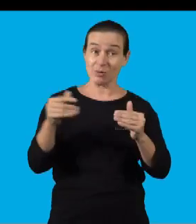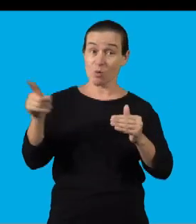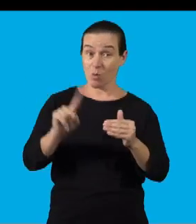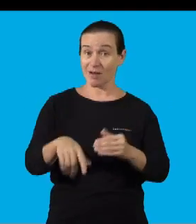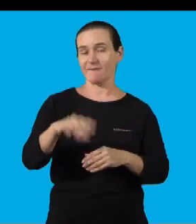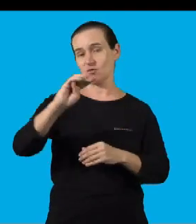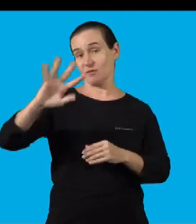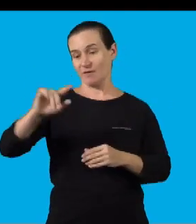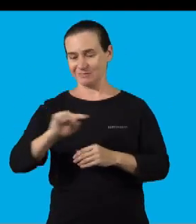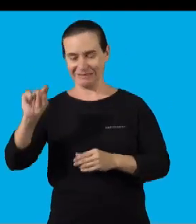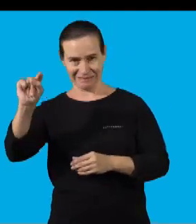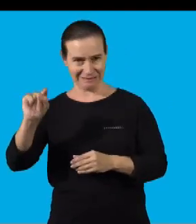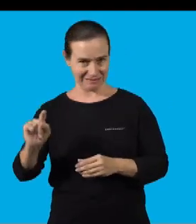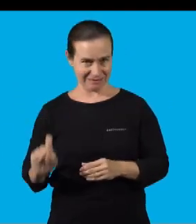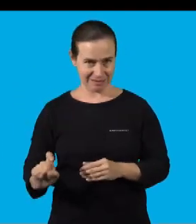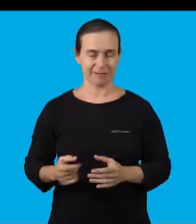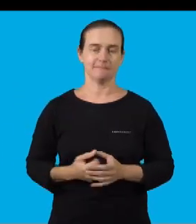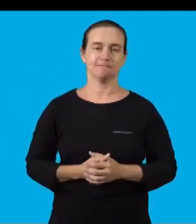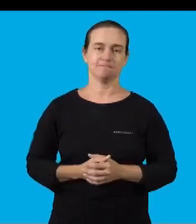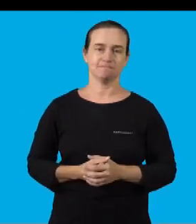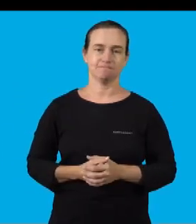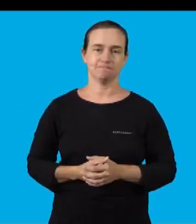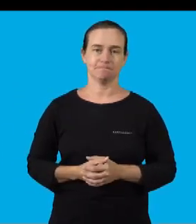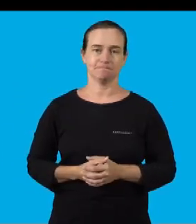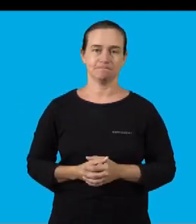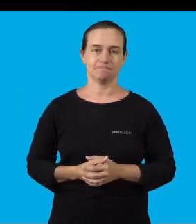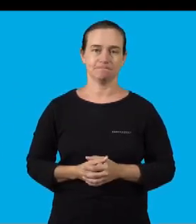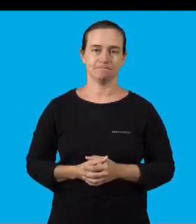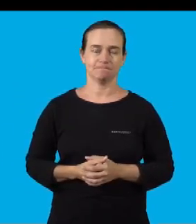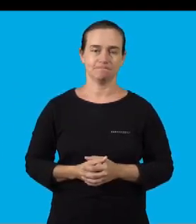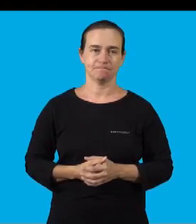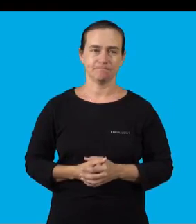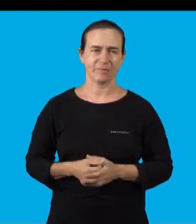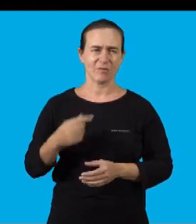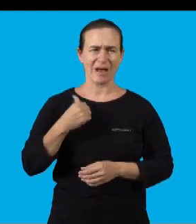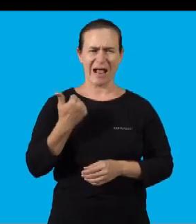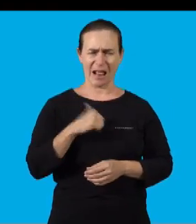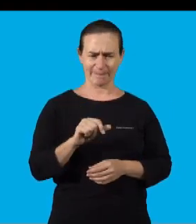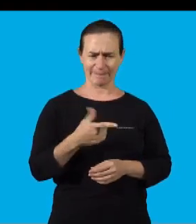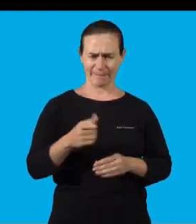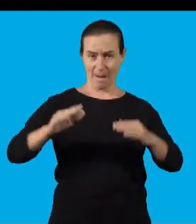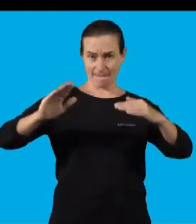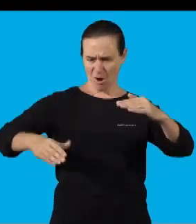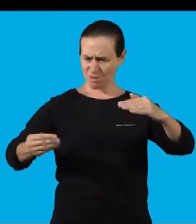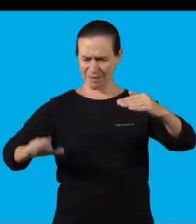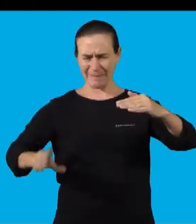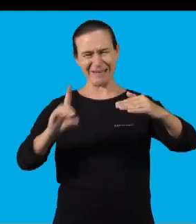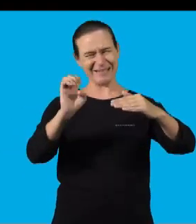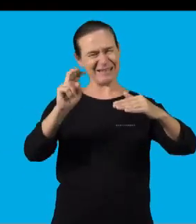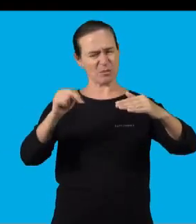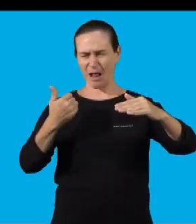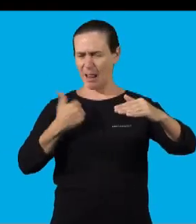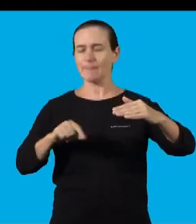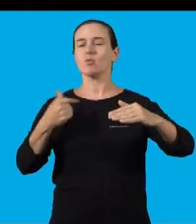equals to 45 divided by x. And we know that if we want to get rid of a denominator, we can just